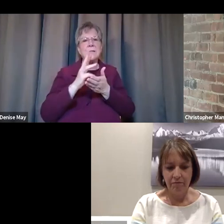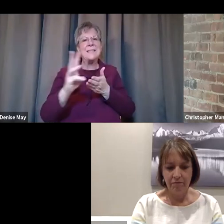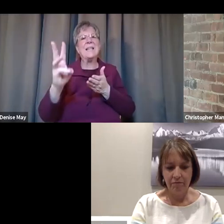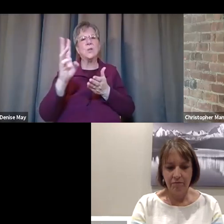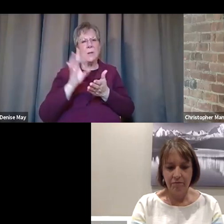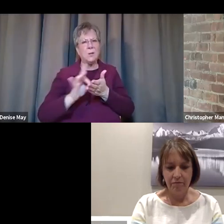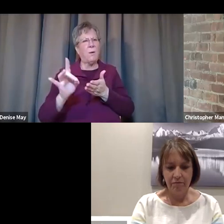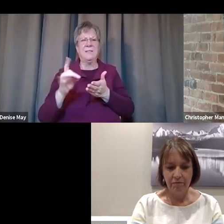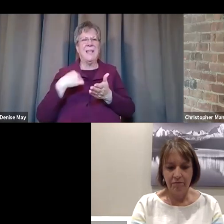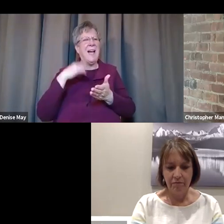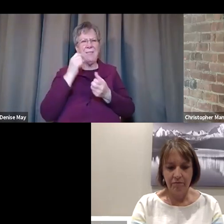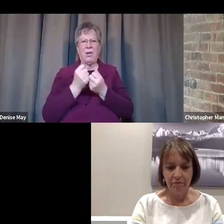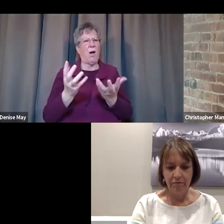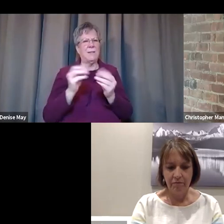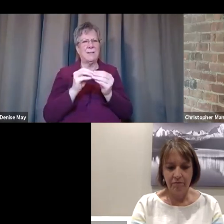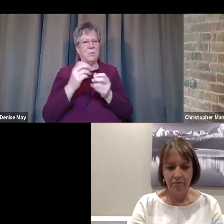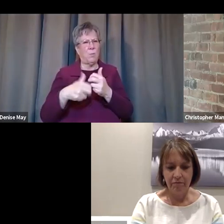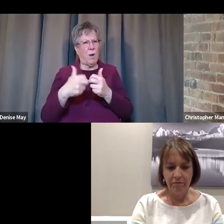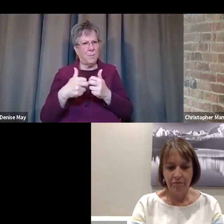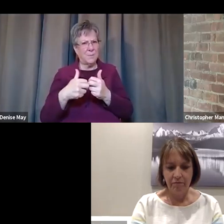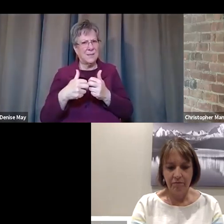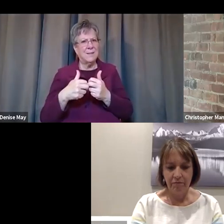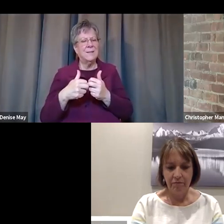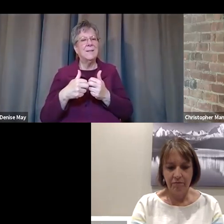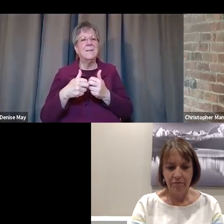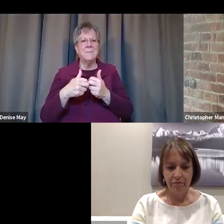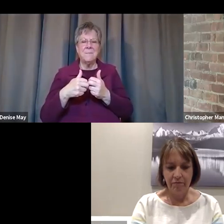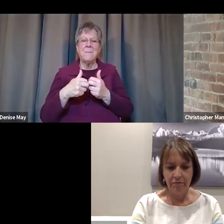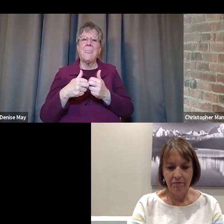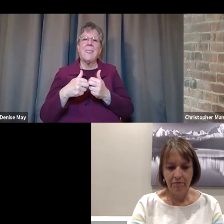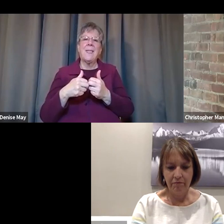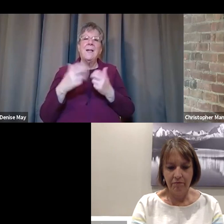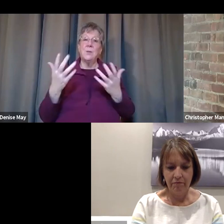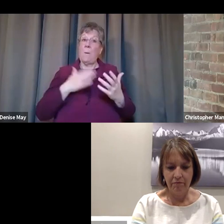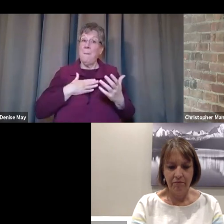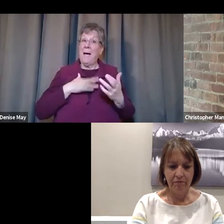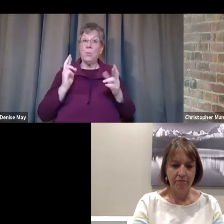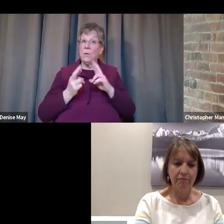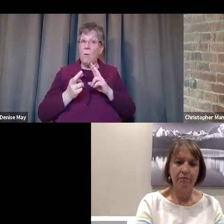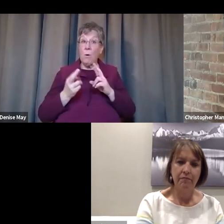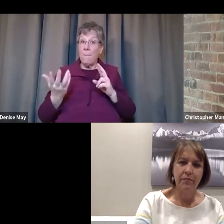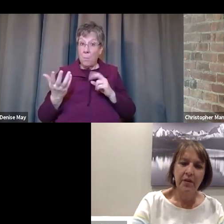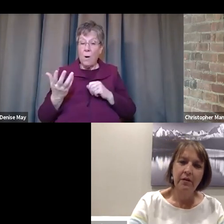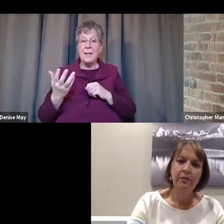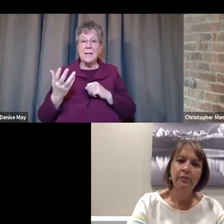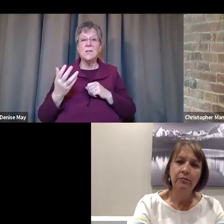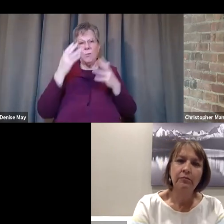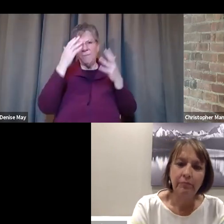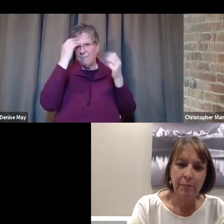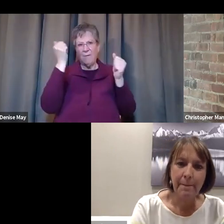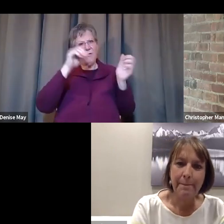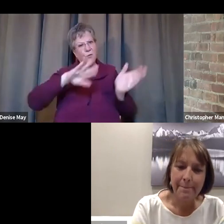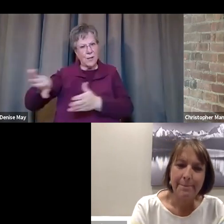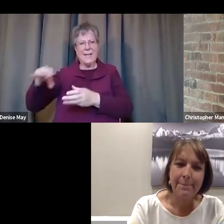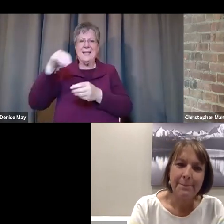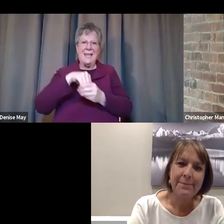presents some of the issues that we talked about with respect to, counting votes and after the fact. So my reform is forget all that stuff,